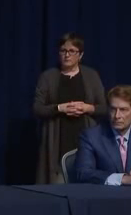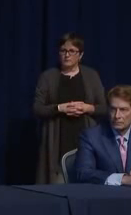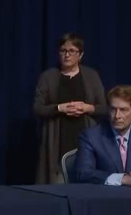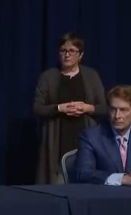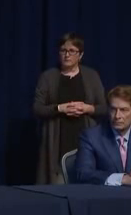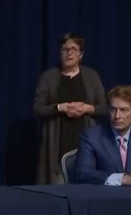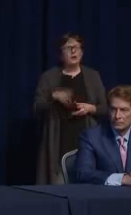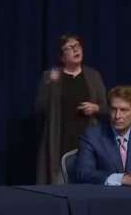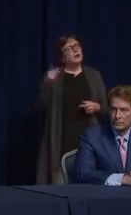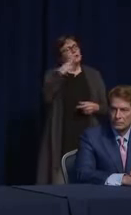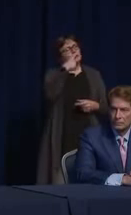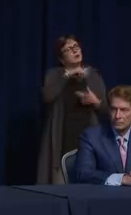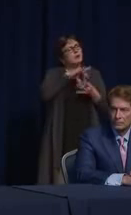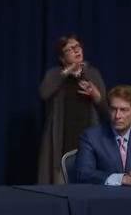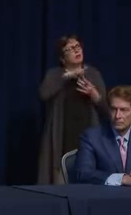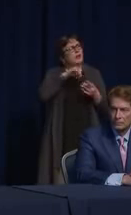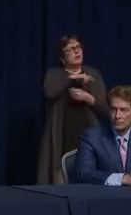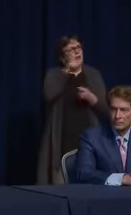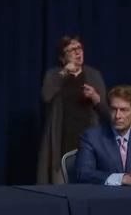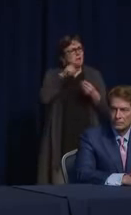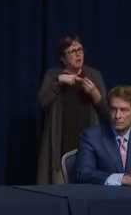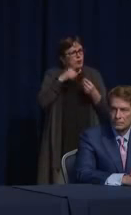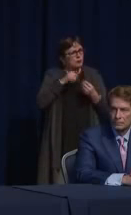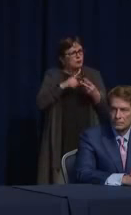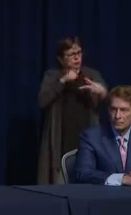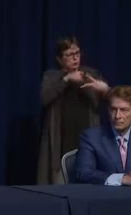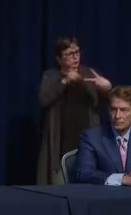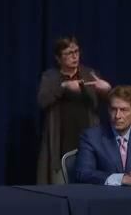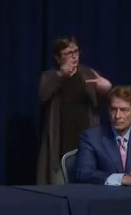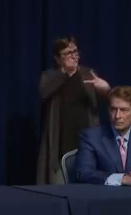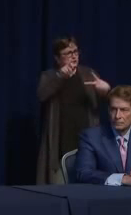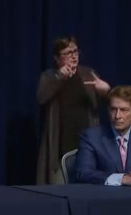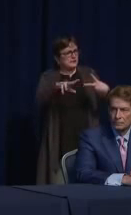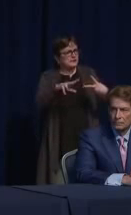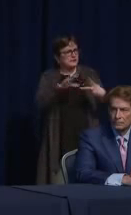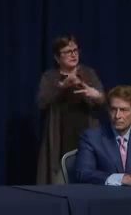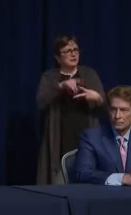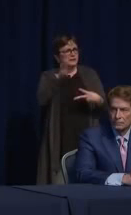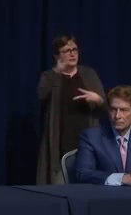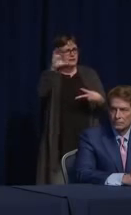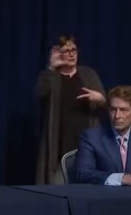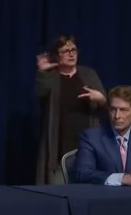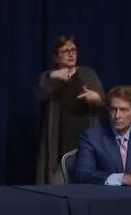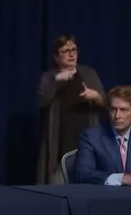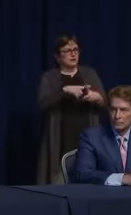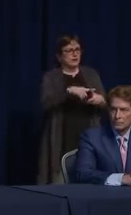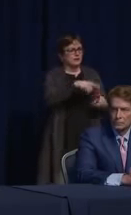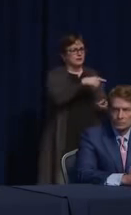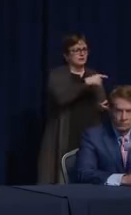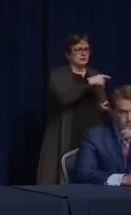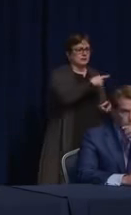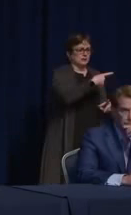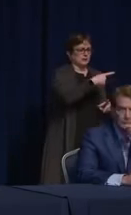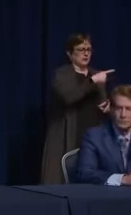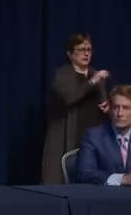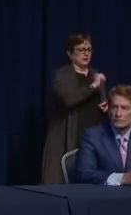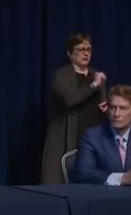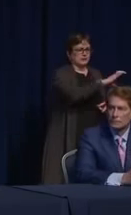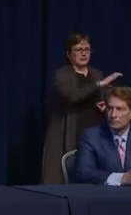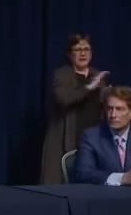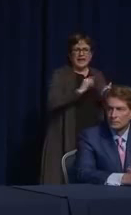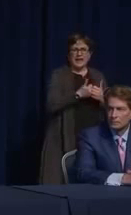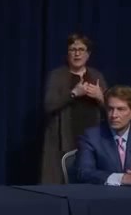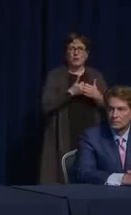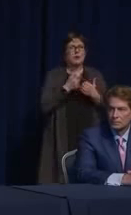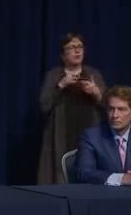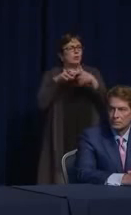Monmouth? How can you handle the expected numbers of people traffic-wise, some of the specifics? If people are going to go there